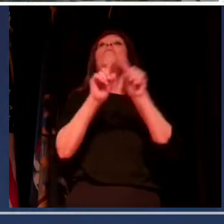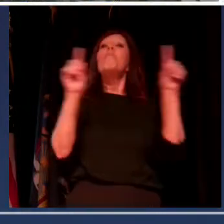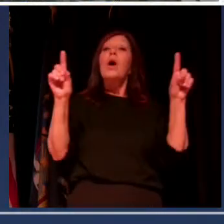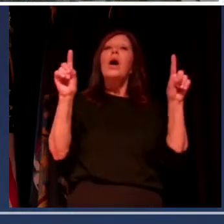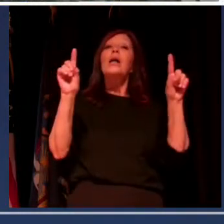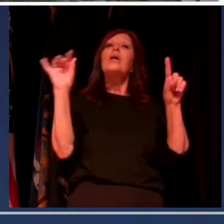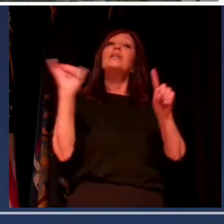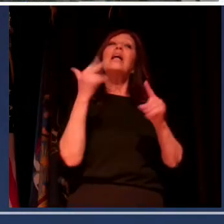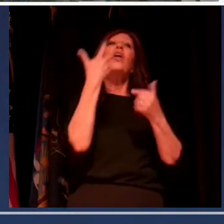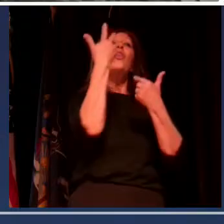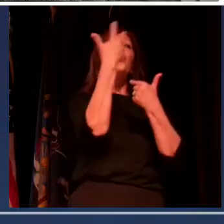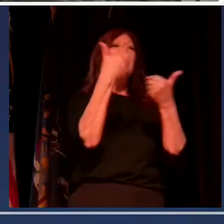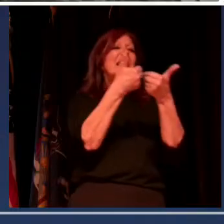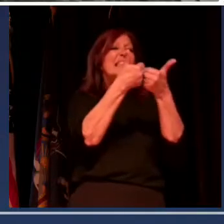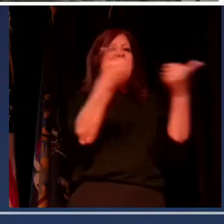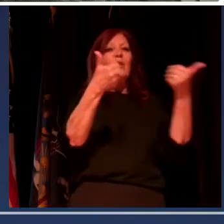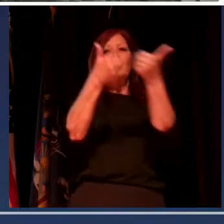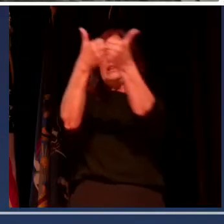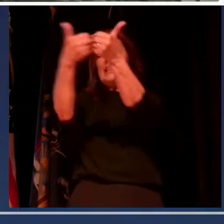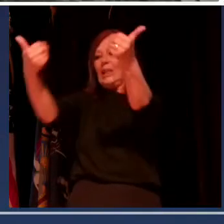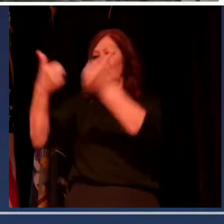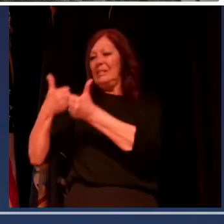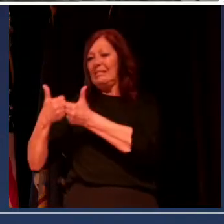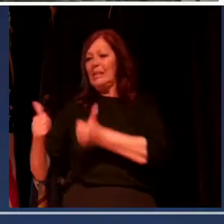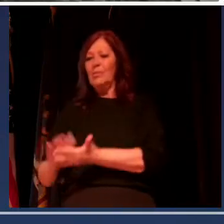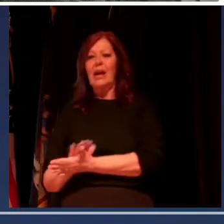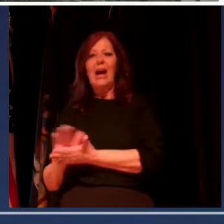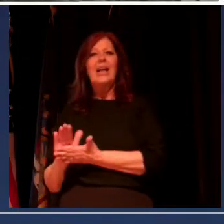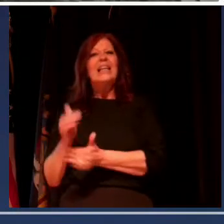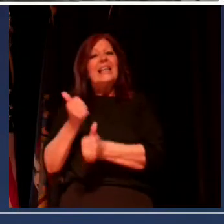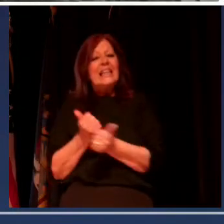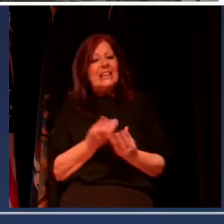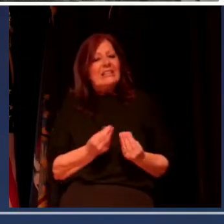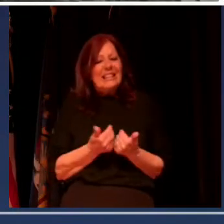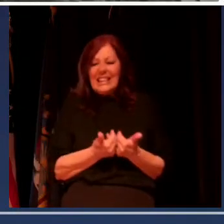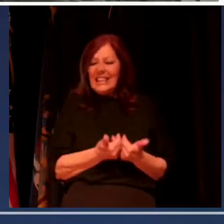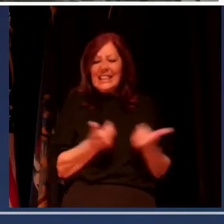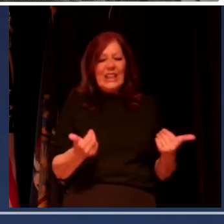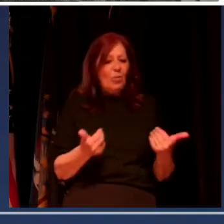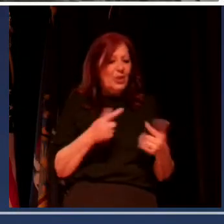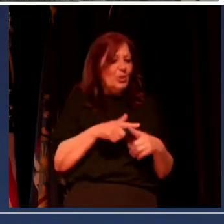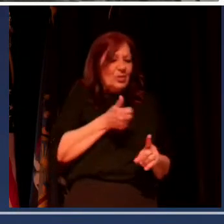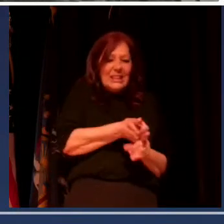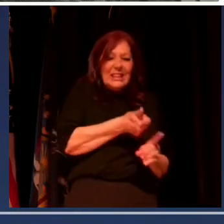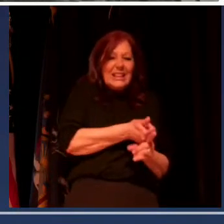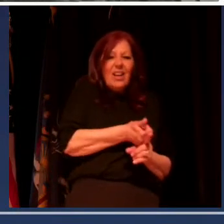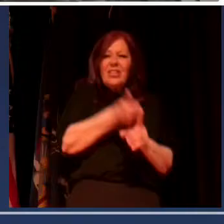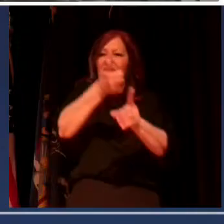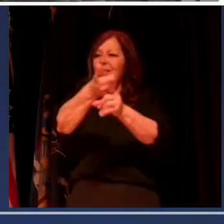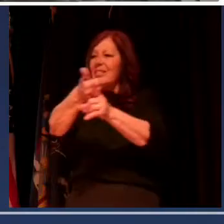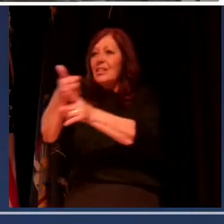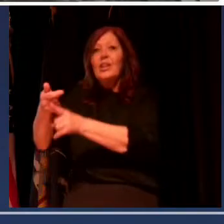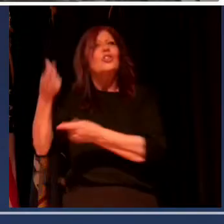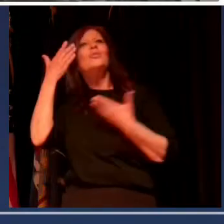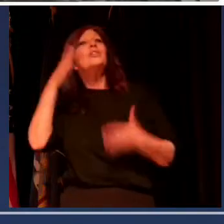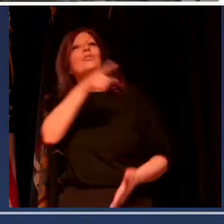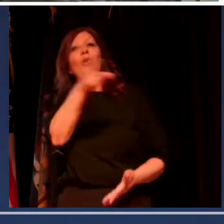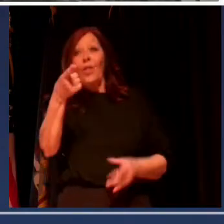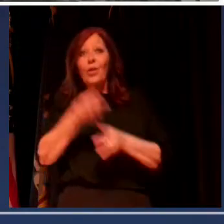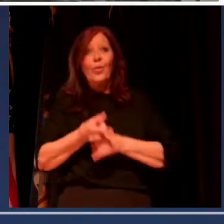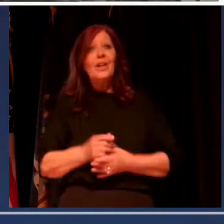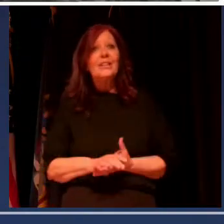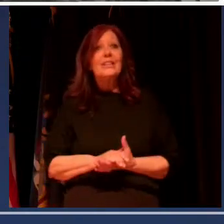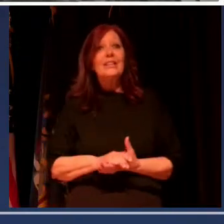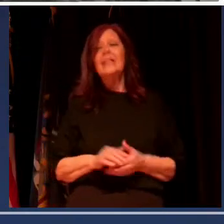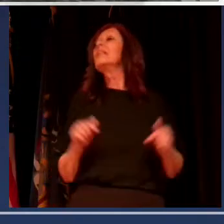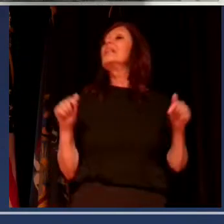were 3 separate colleges, each campus a separate institution unto itself. I bet you didn't know that.